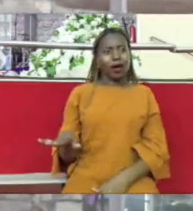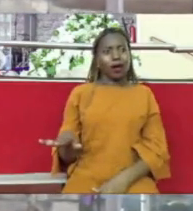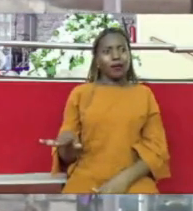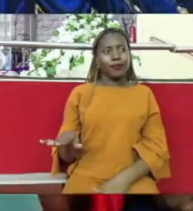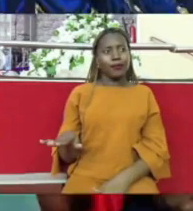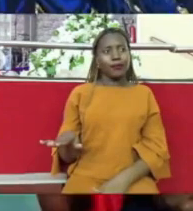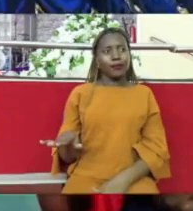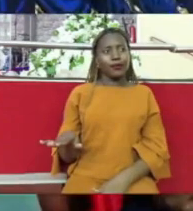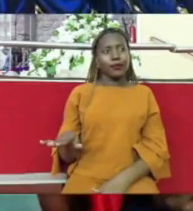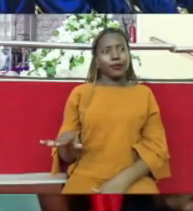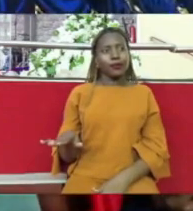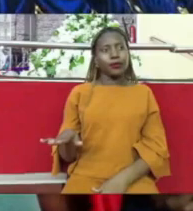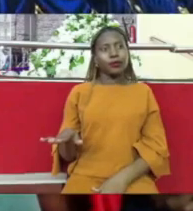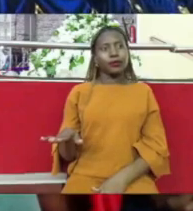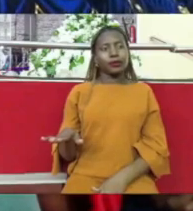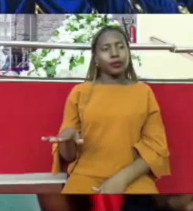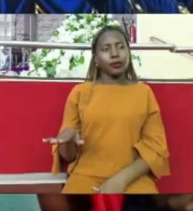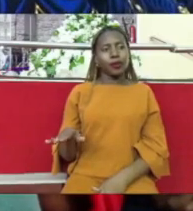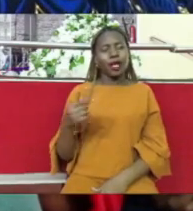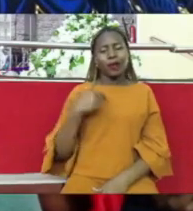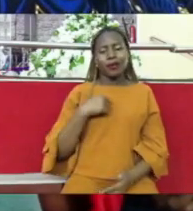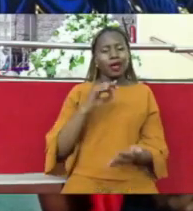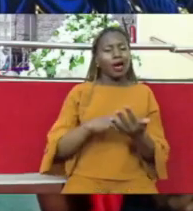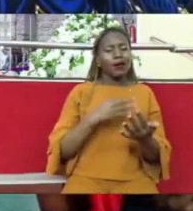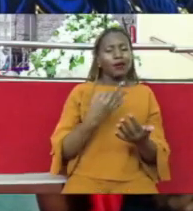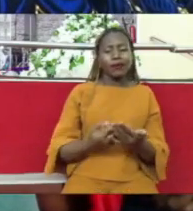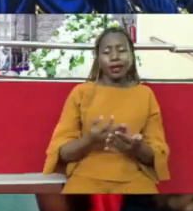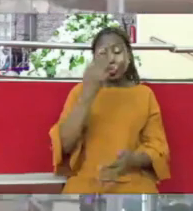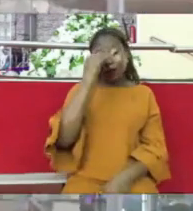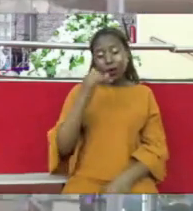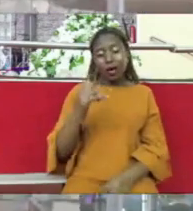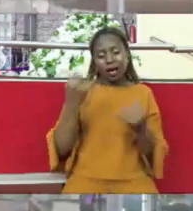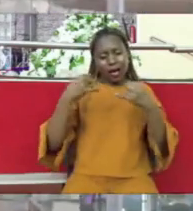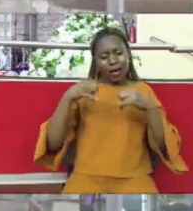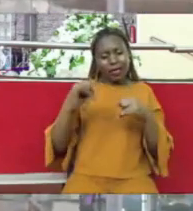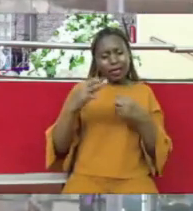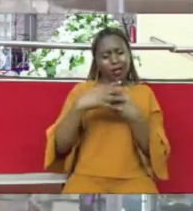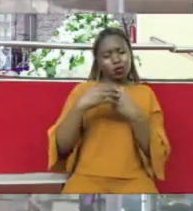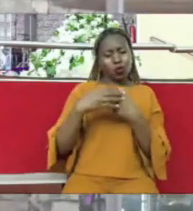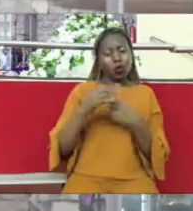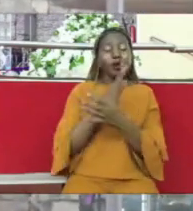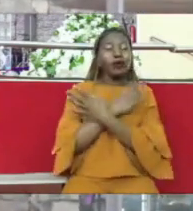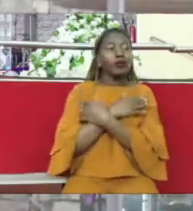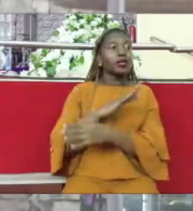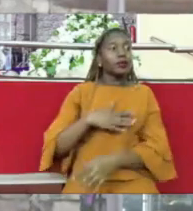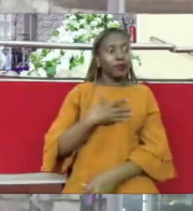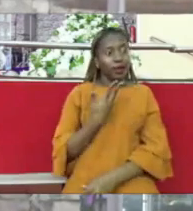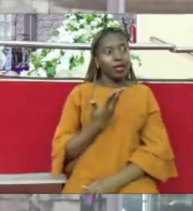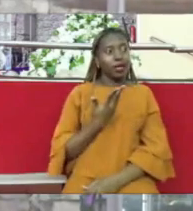an effort to try and fit in with my friends. Nikarudi nyuma ili niwe na rafiki na marafiki zangu. I have found